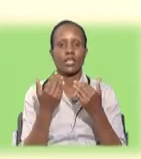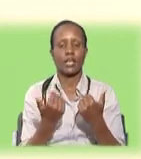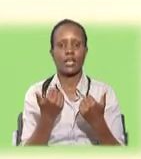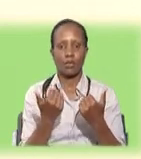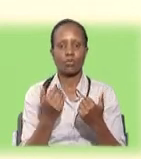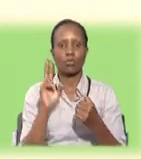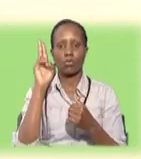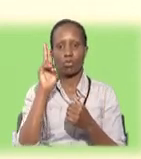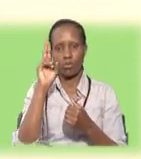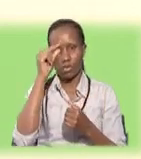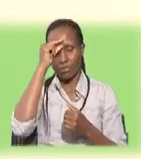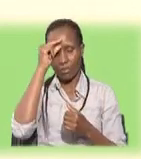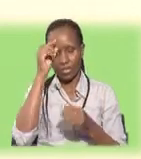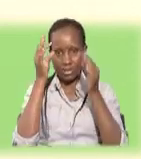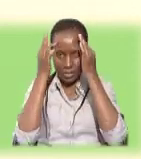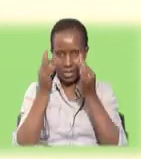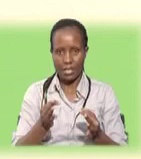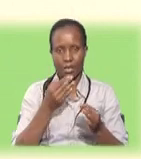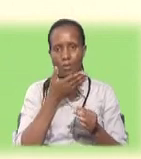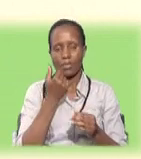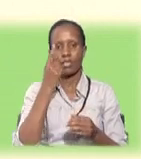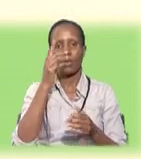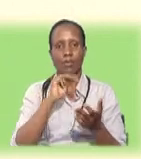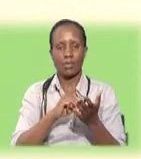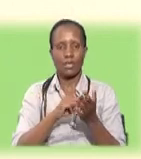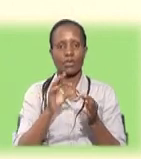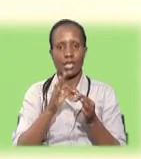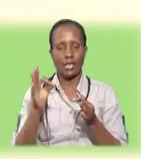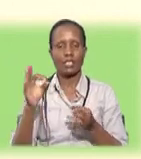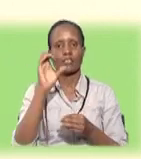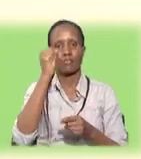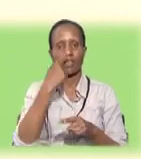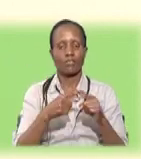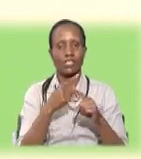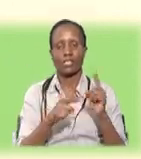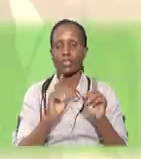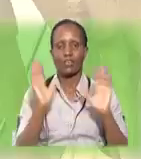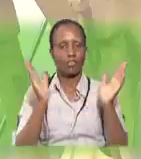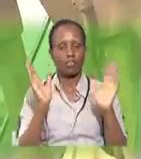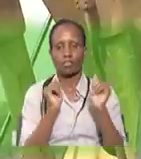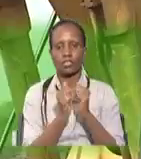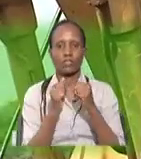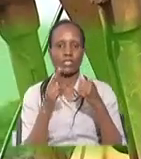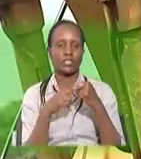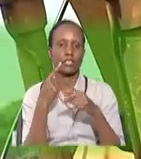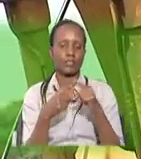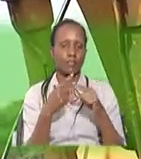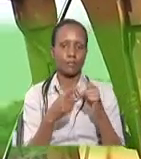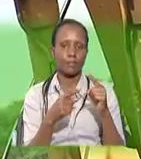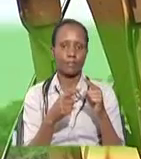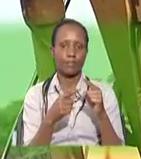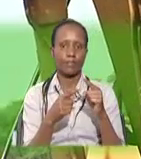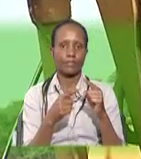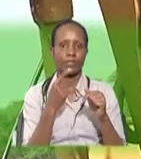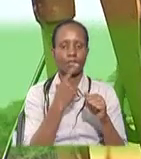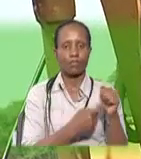the Jubilee government decided that we need to do the 1 million acres in 5 years rather than in 17 years.